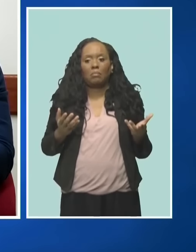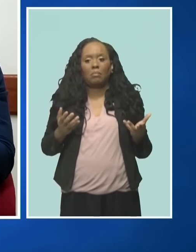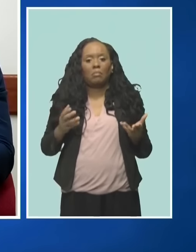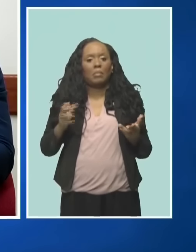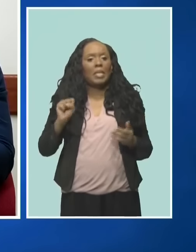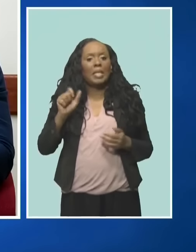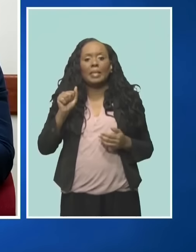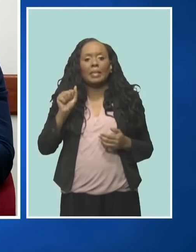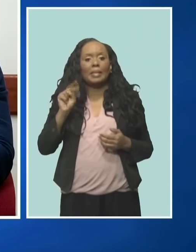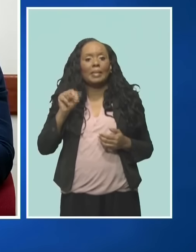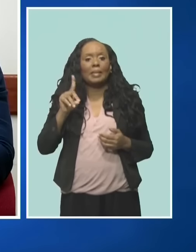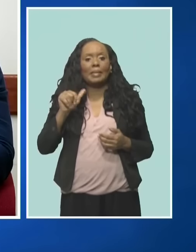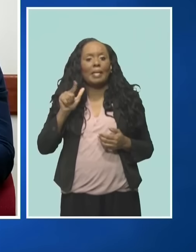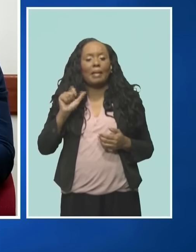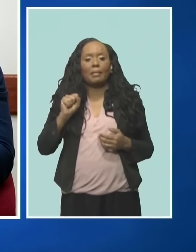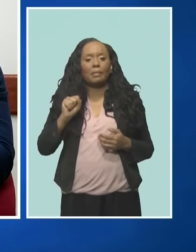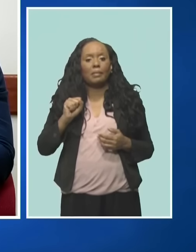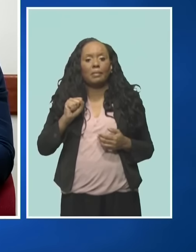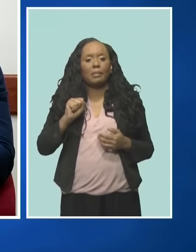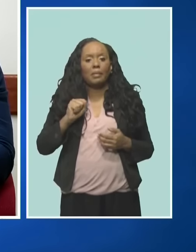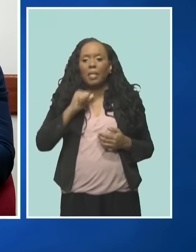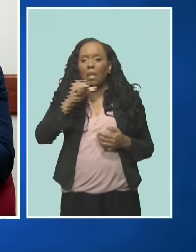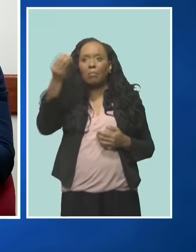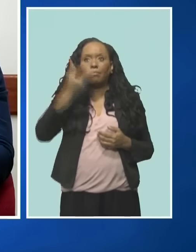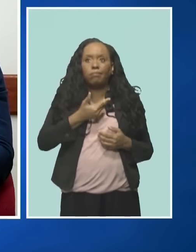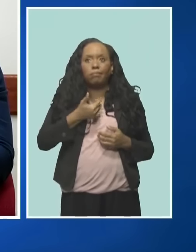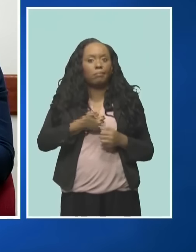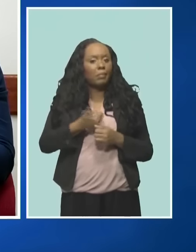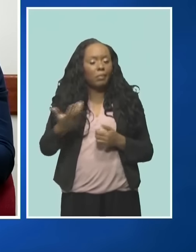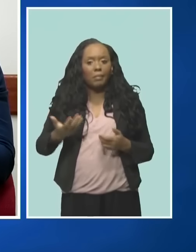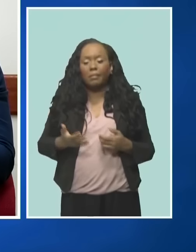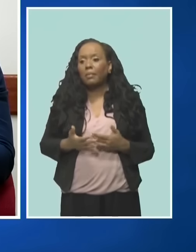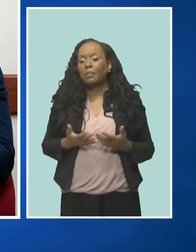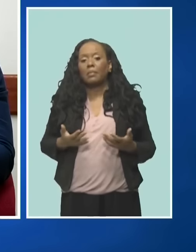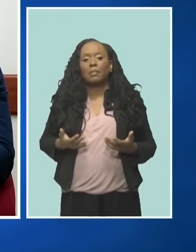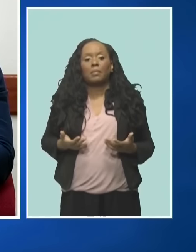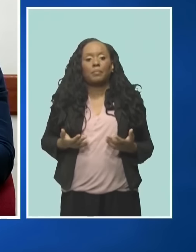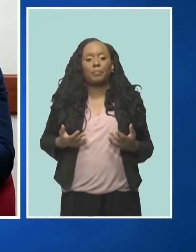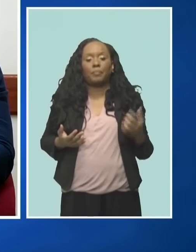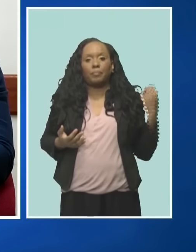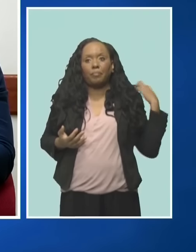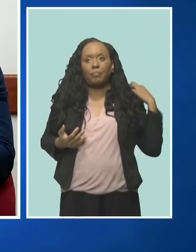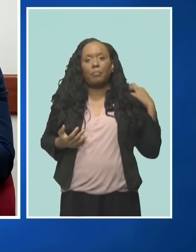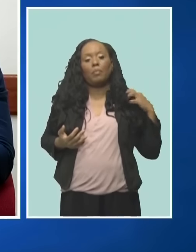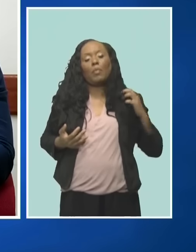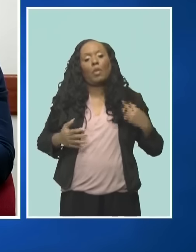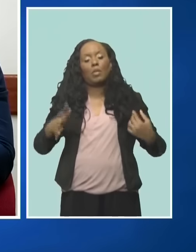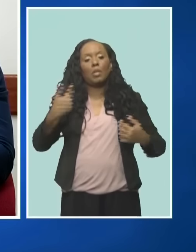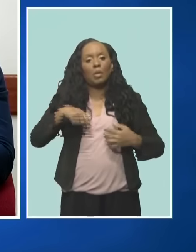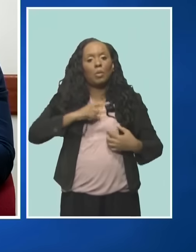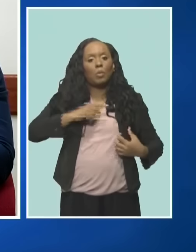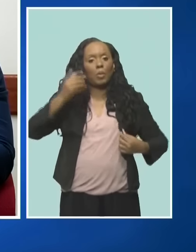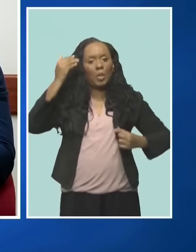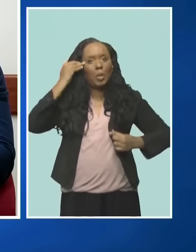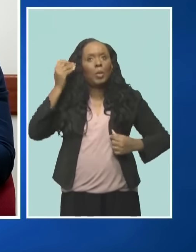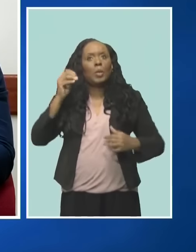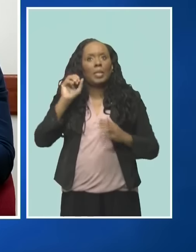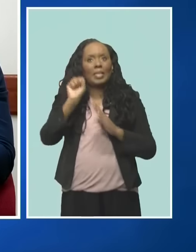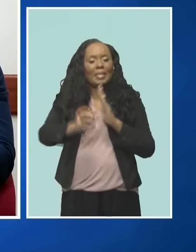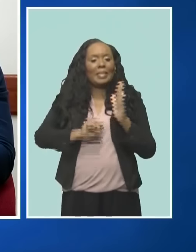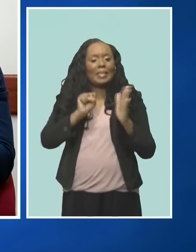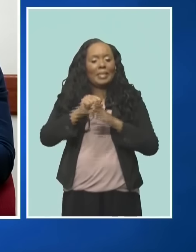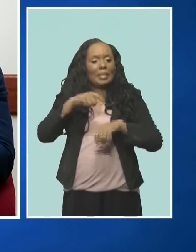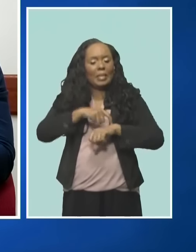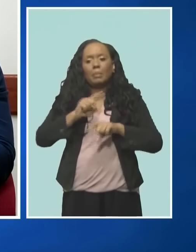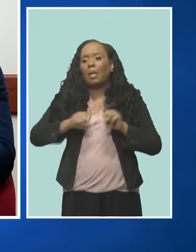the total changes or outcome. For us, the initial information is based off of seasonal, but what we've been